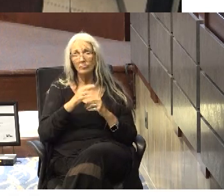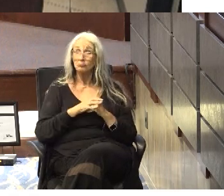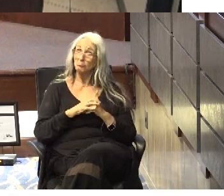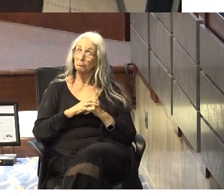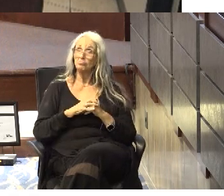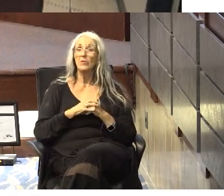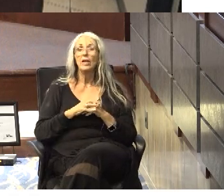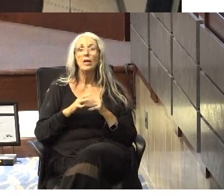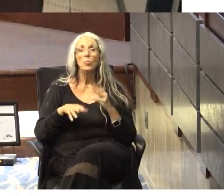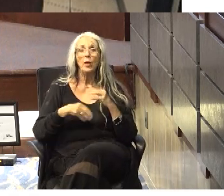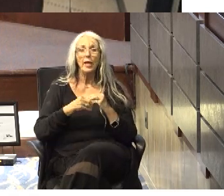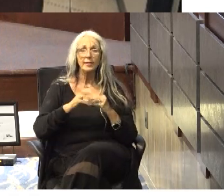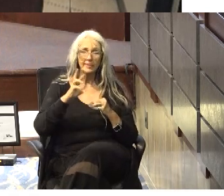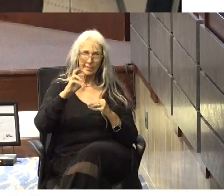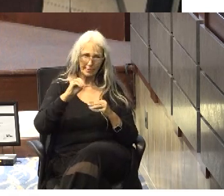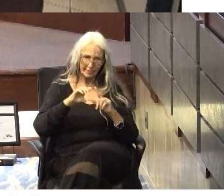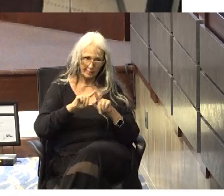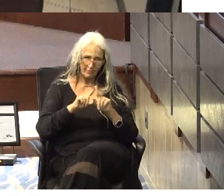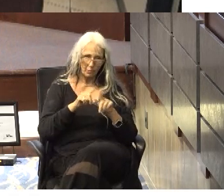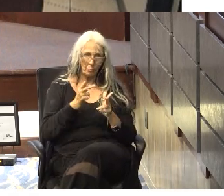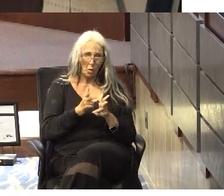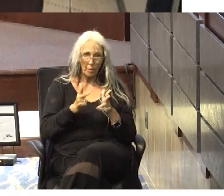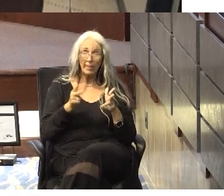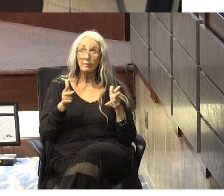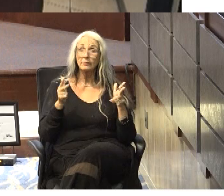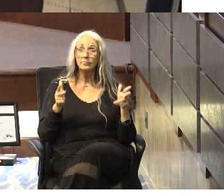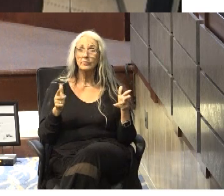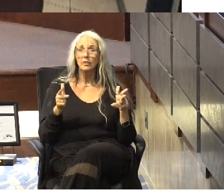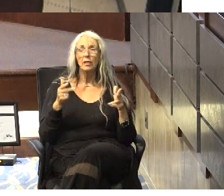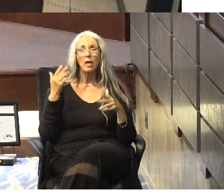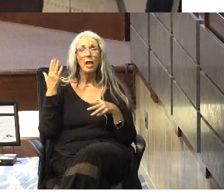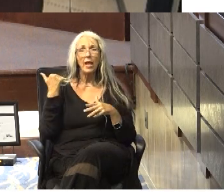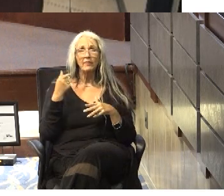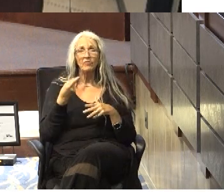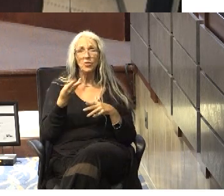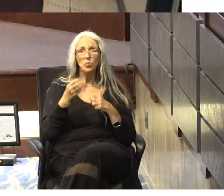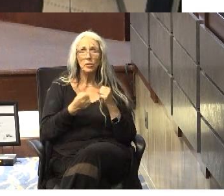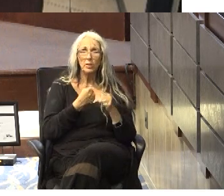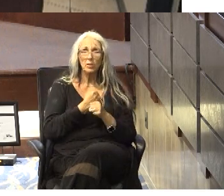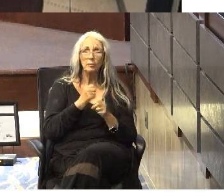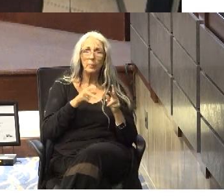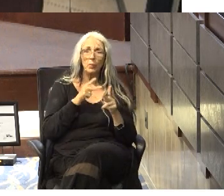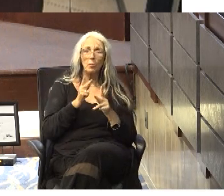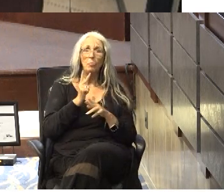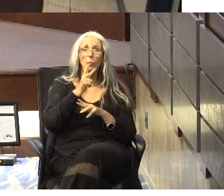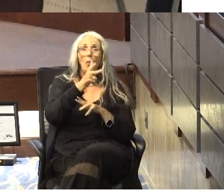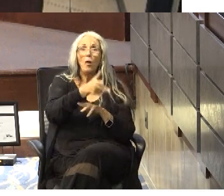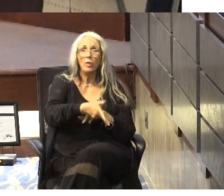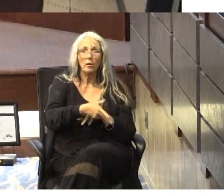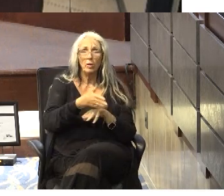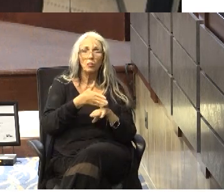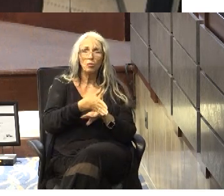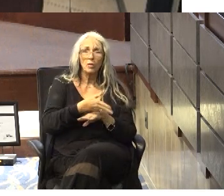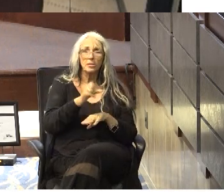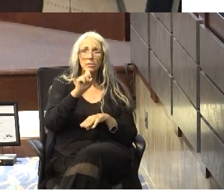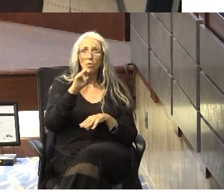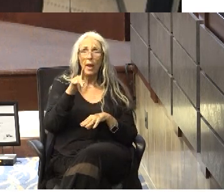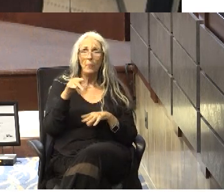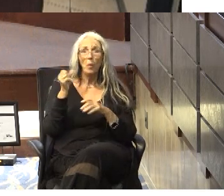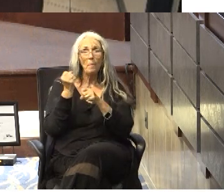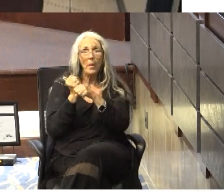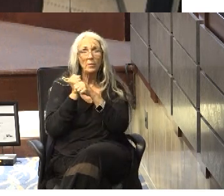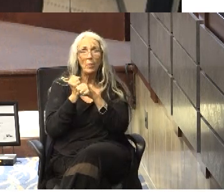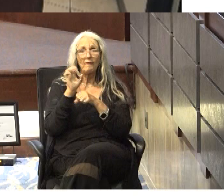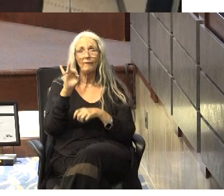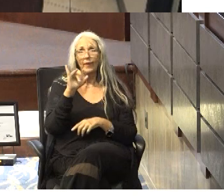We'll also add on 60 additional parking spots. There have been times last few years that people have been parking across at Stripes or at the baseball field because